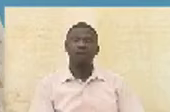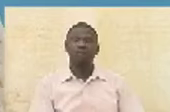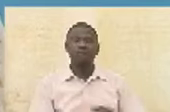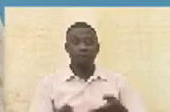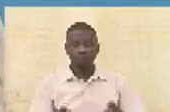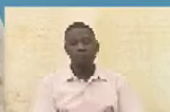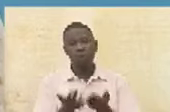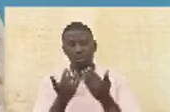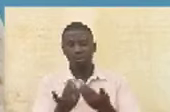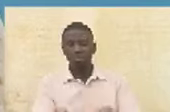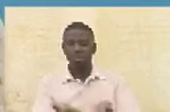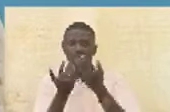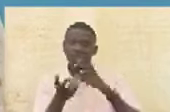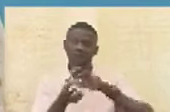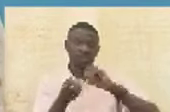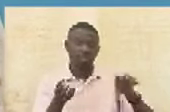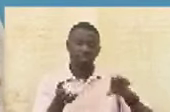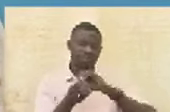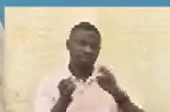We